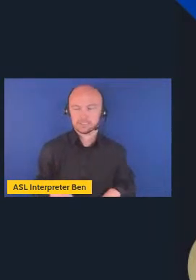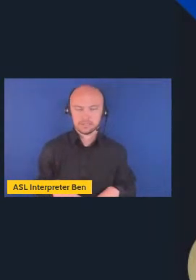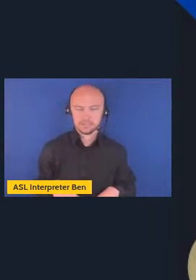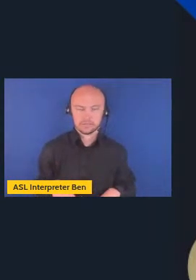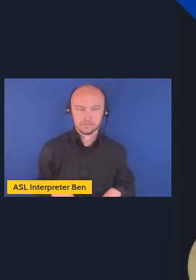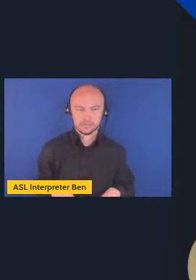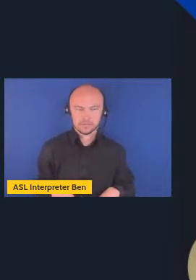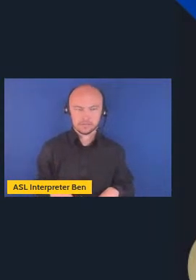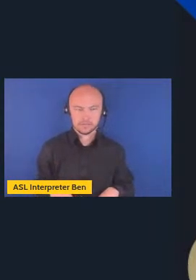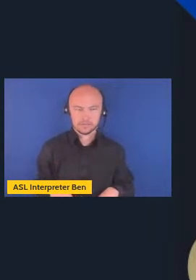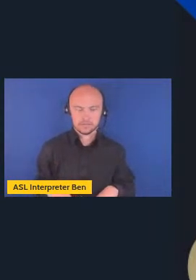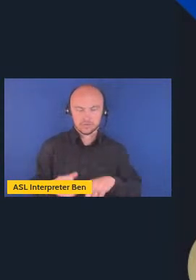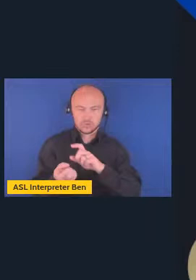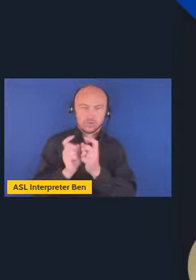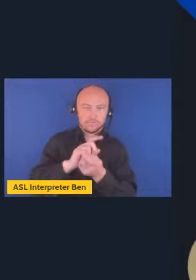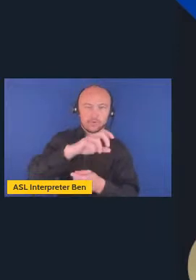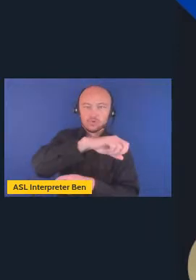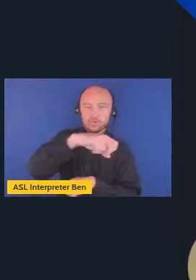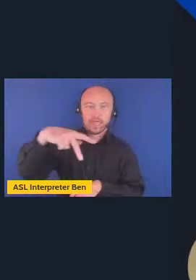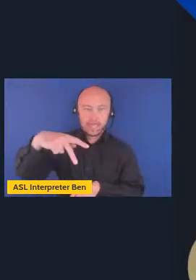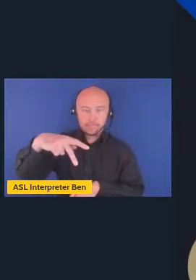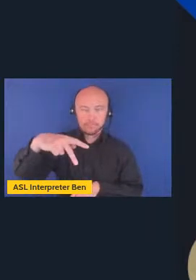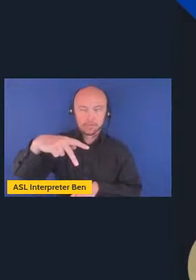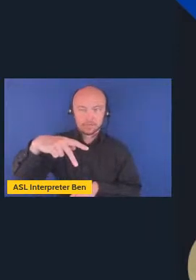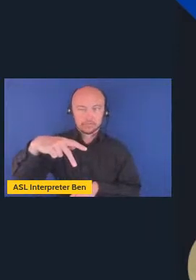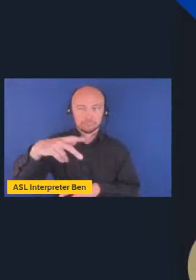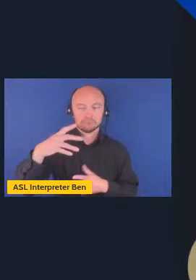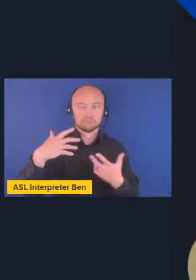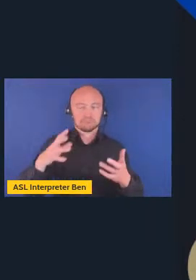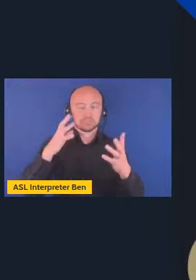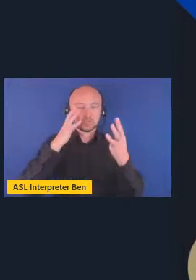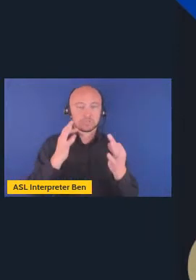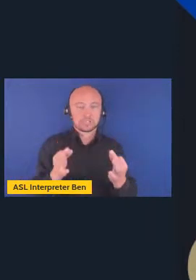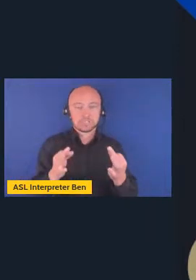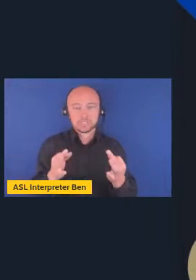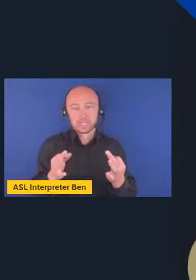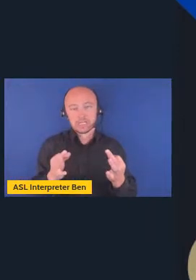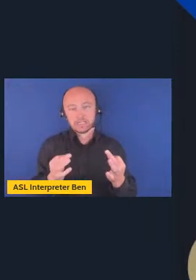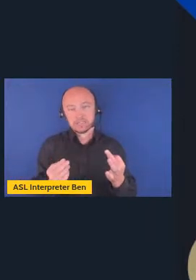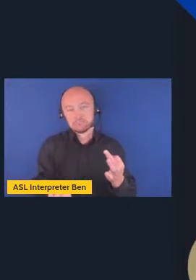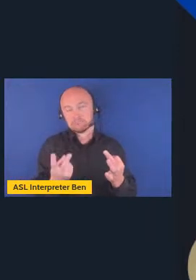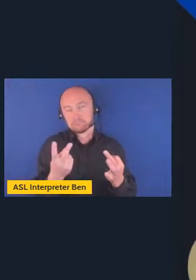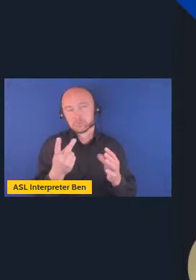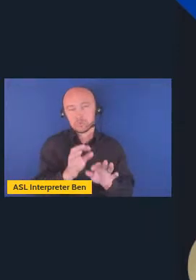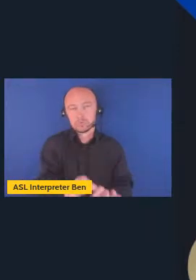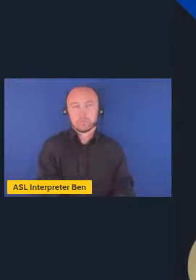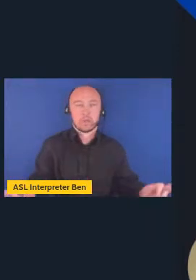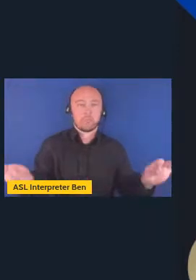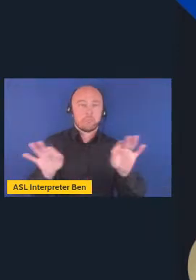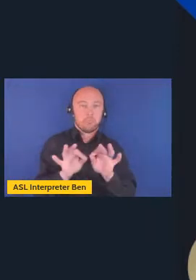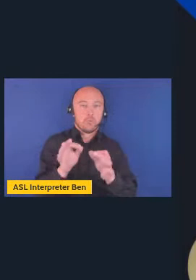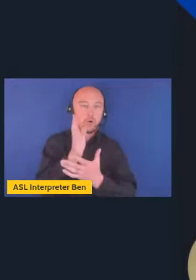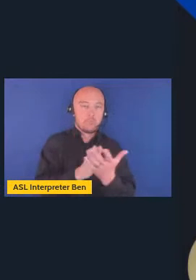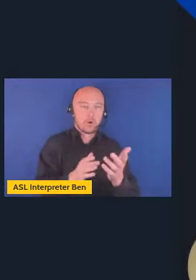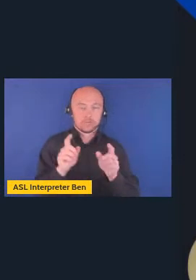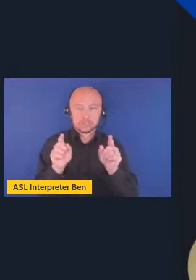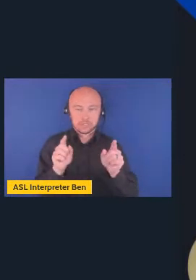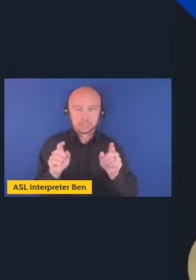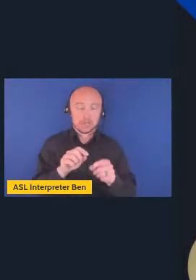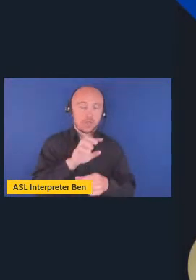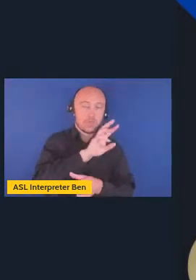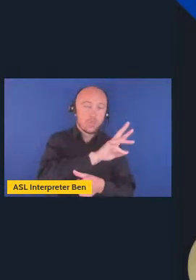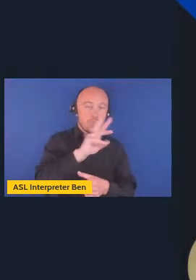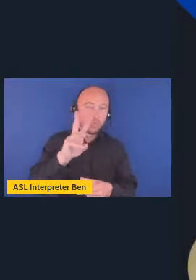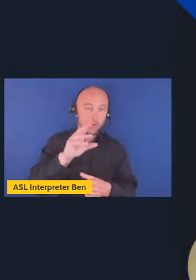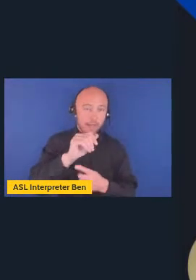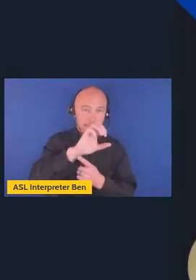convert to apps. And we decided that there were really two core parts of the system. There was the web app, which